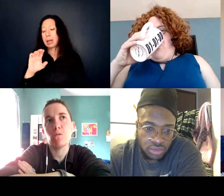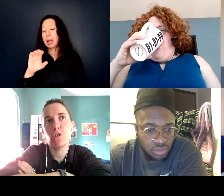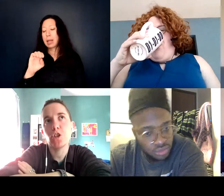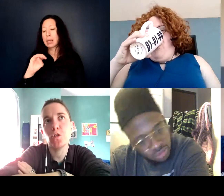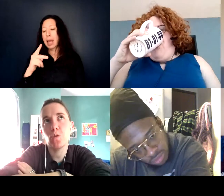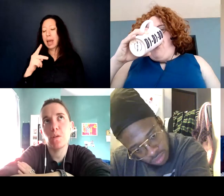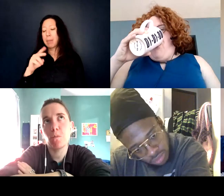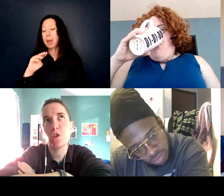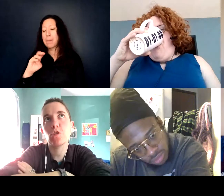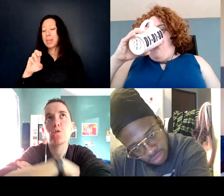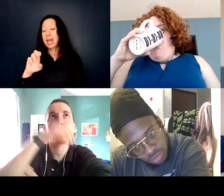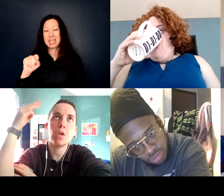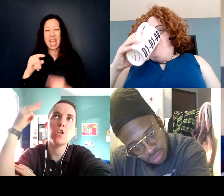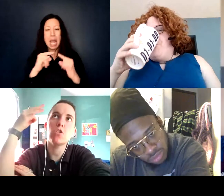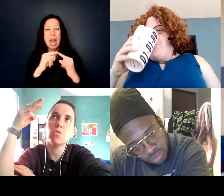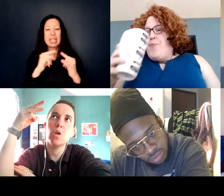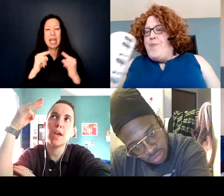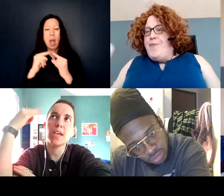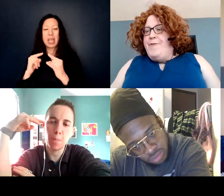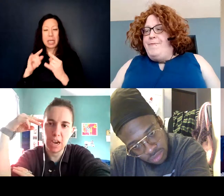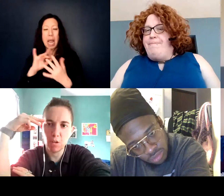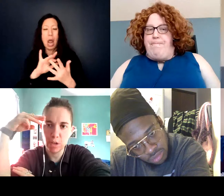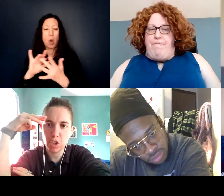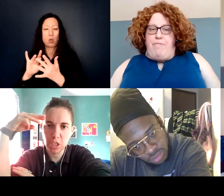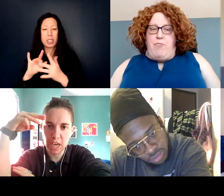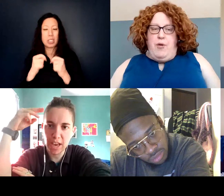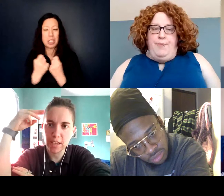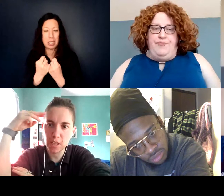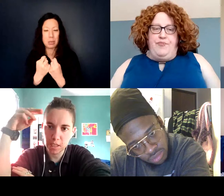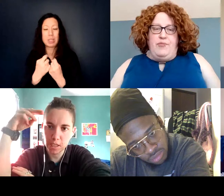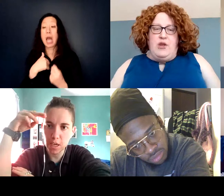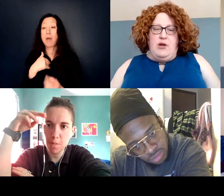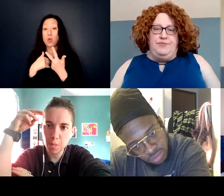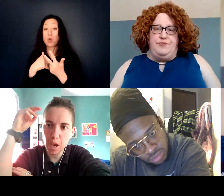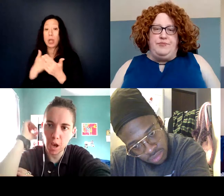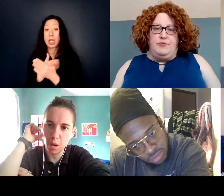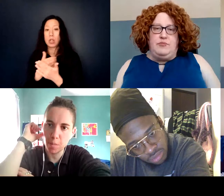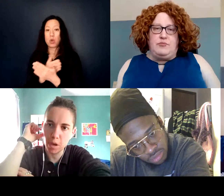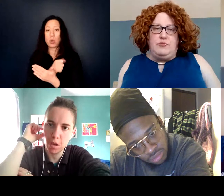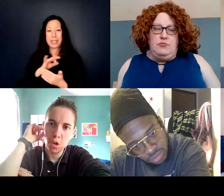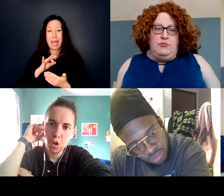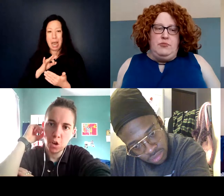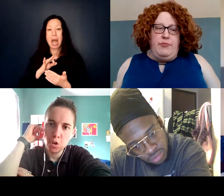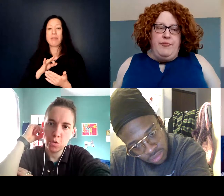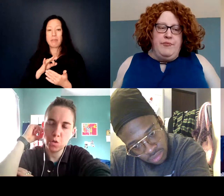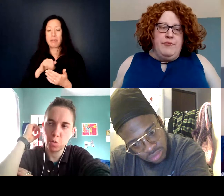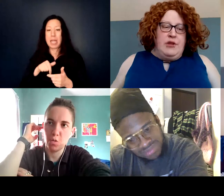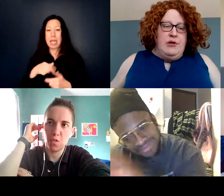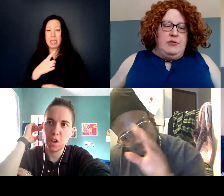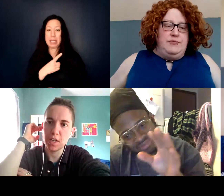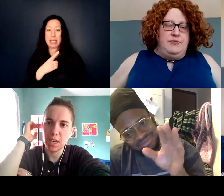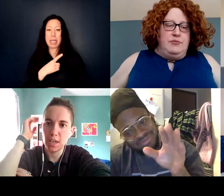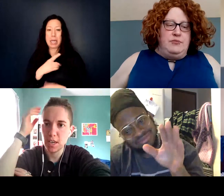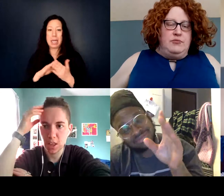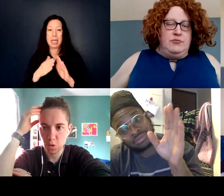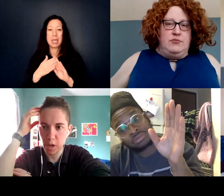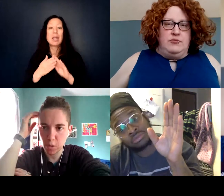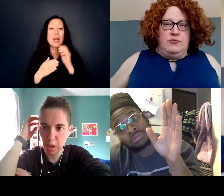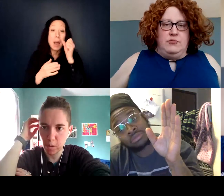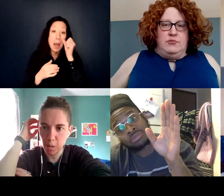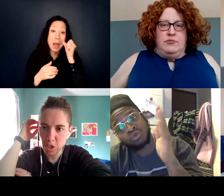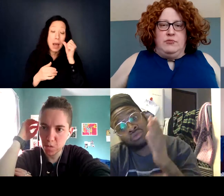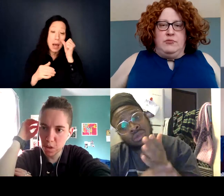I reached out to, so there's 3 new encampment outreach staff at the city, whose roles were funded